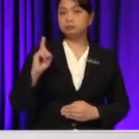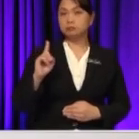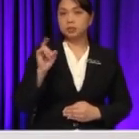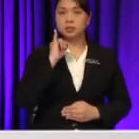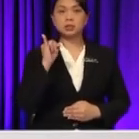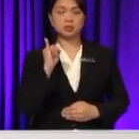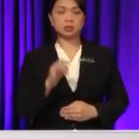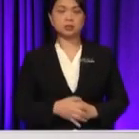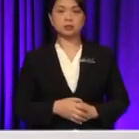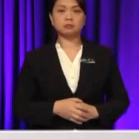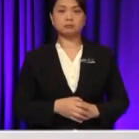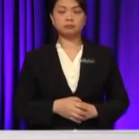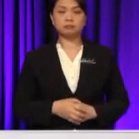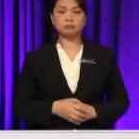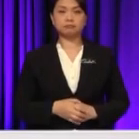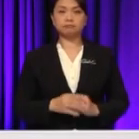4?